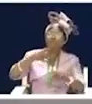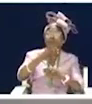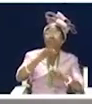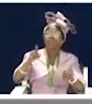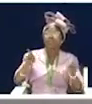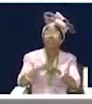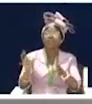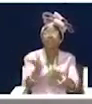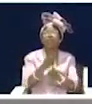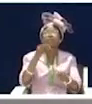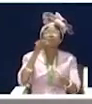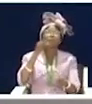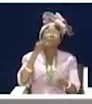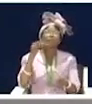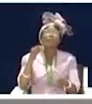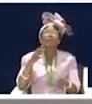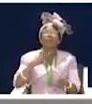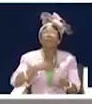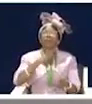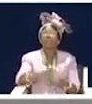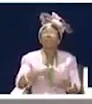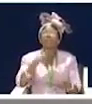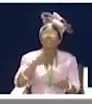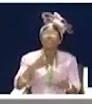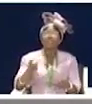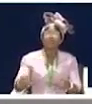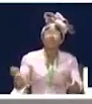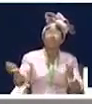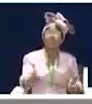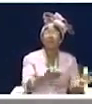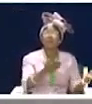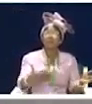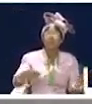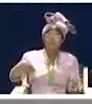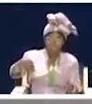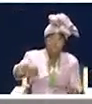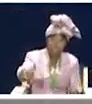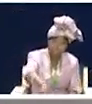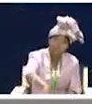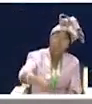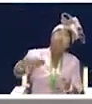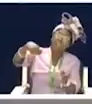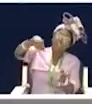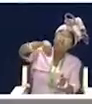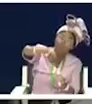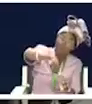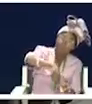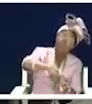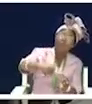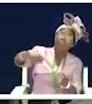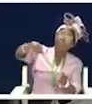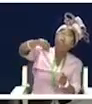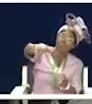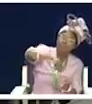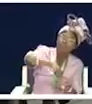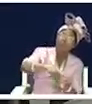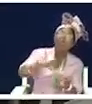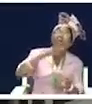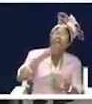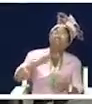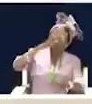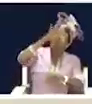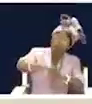se dele omo mi ba di lo gbe anu eti wa lo ba fi si atan papo ni ba pe baba wa adejare adeboye ni ba